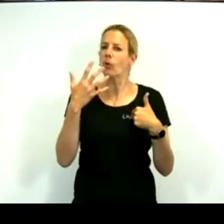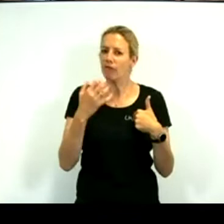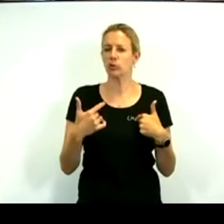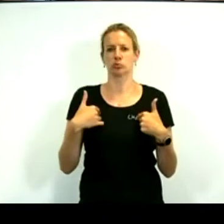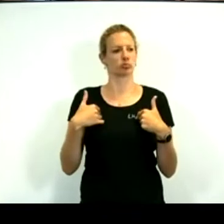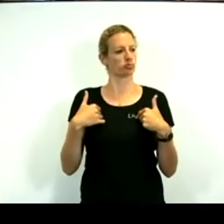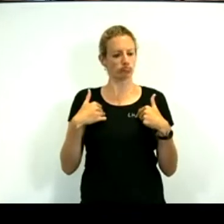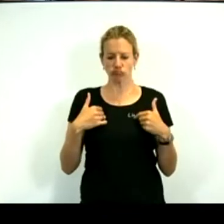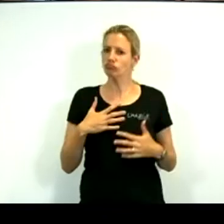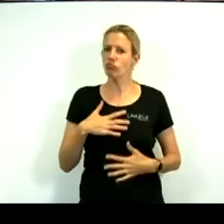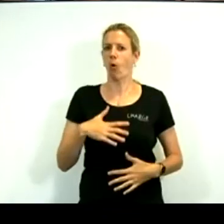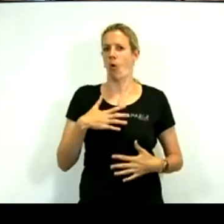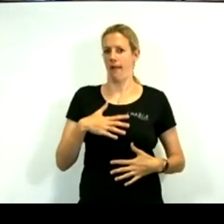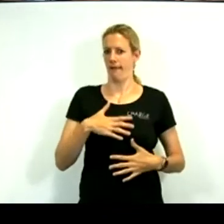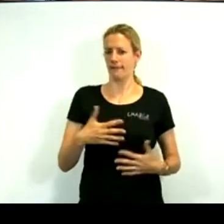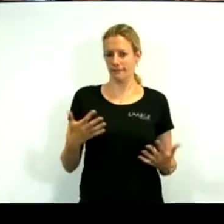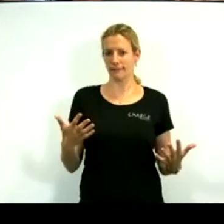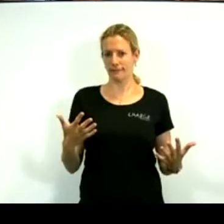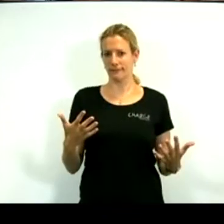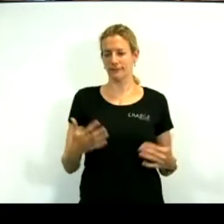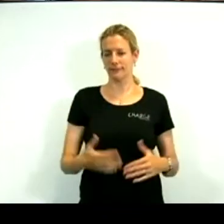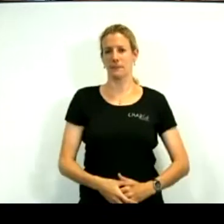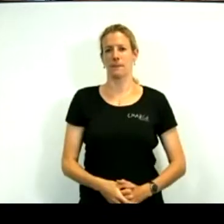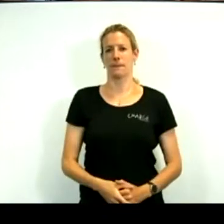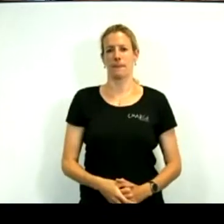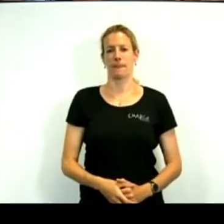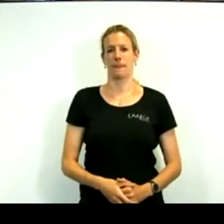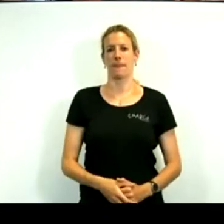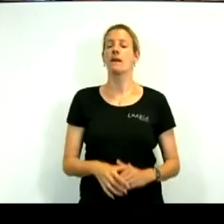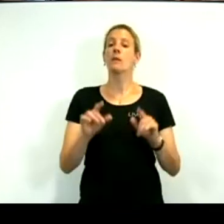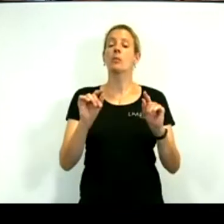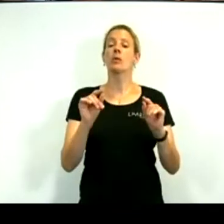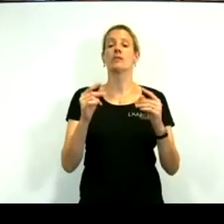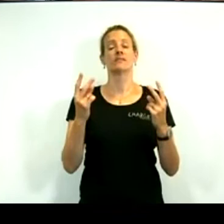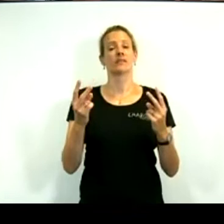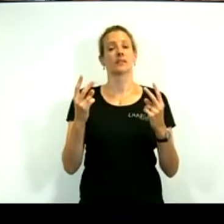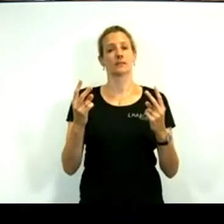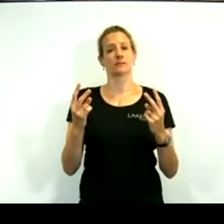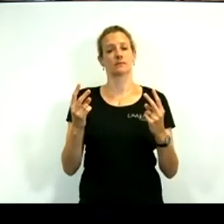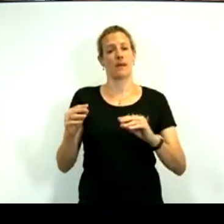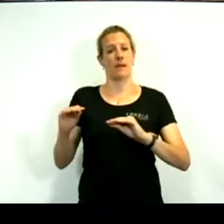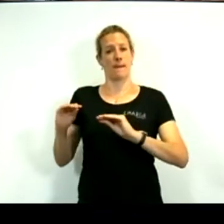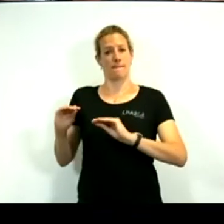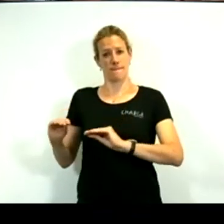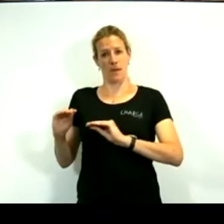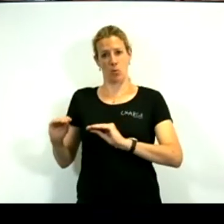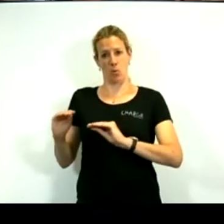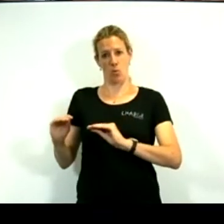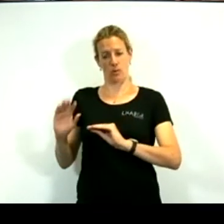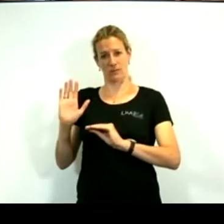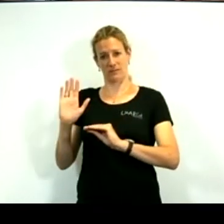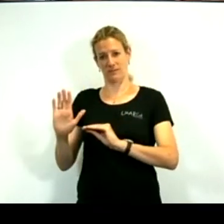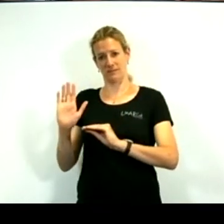us that we need to make sure our educational approach builds success into everything we